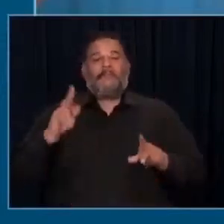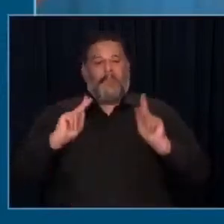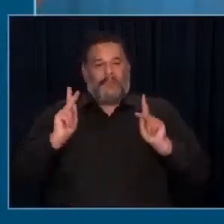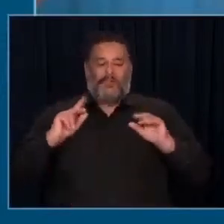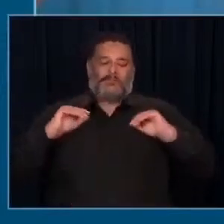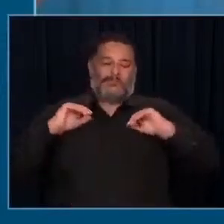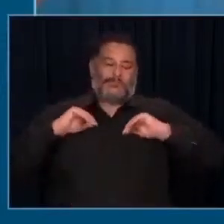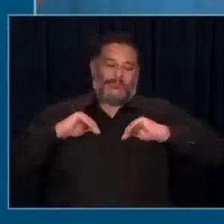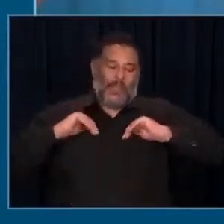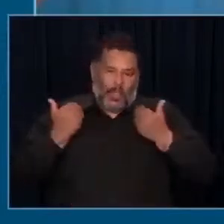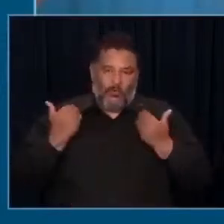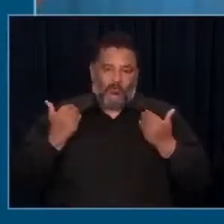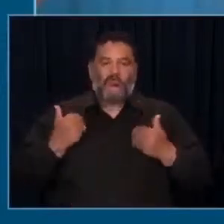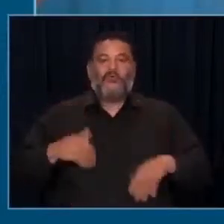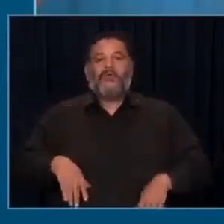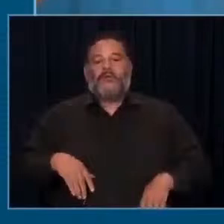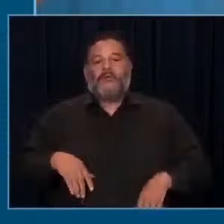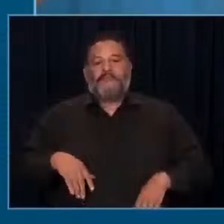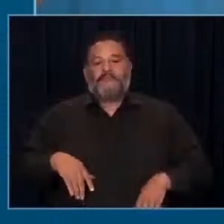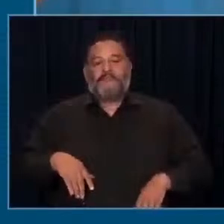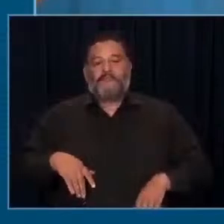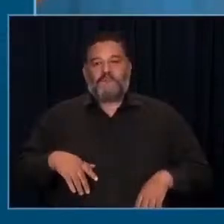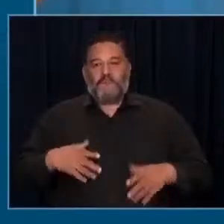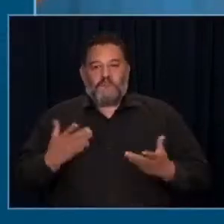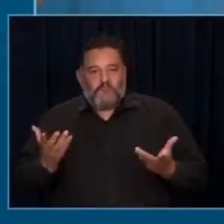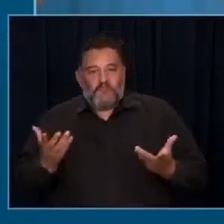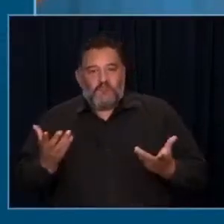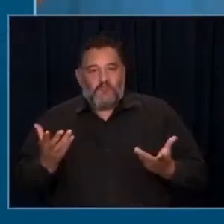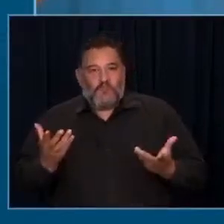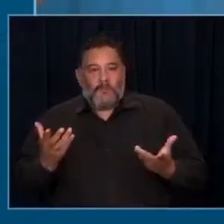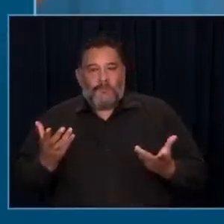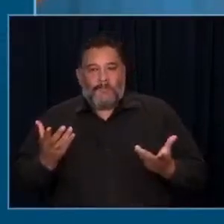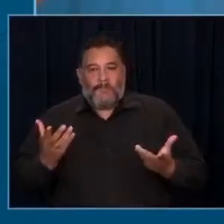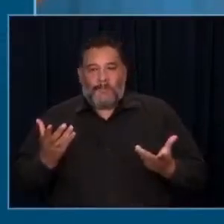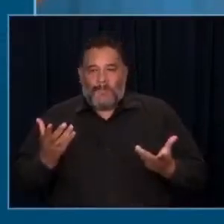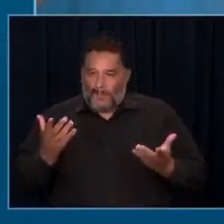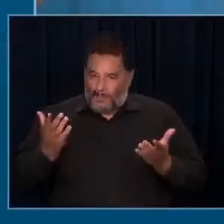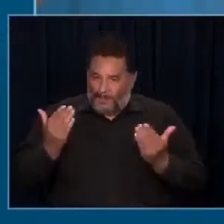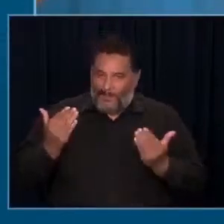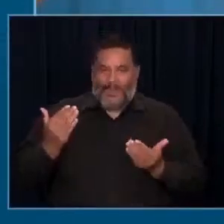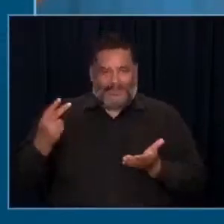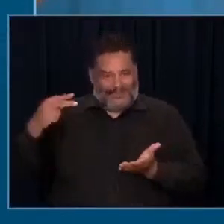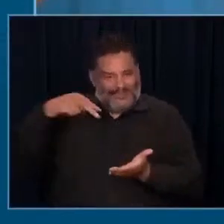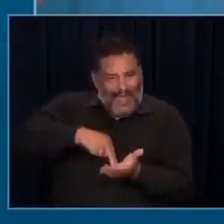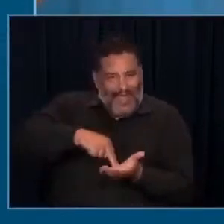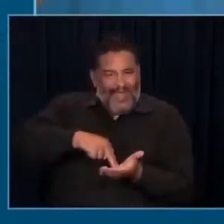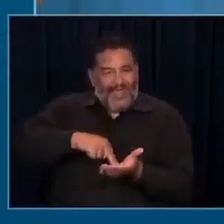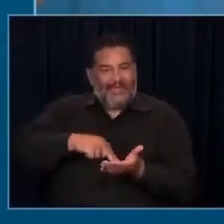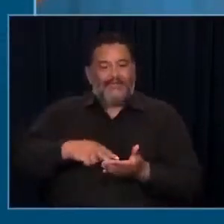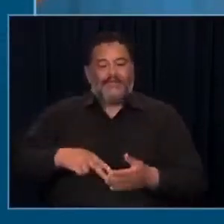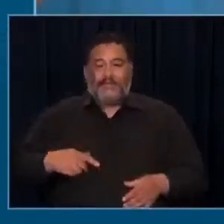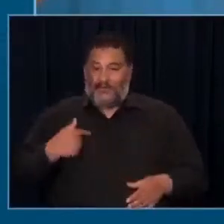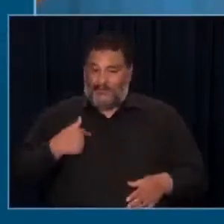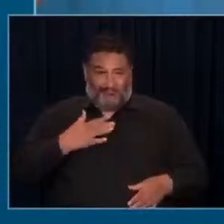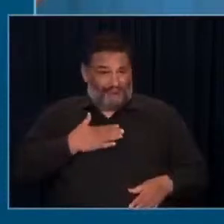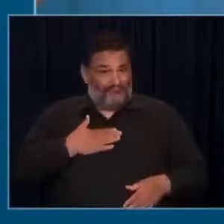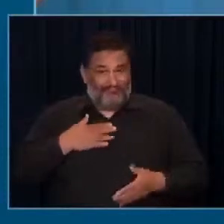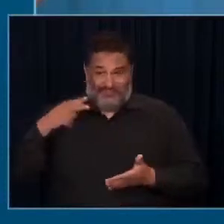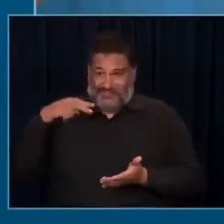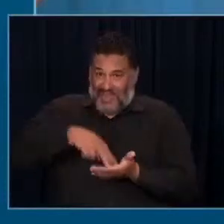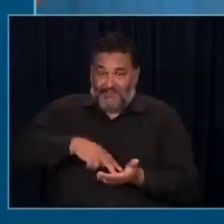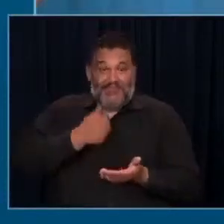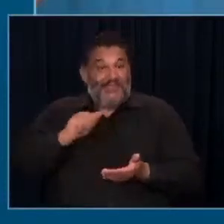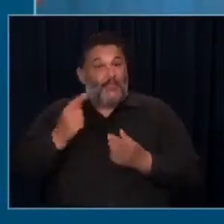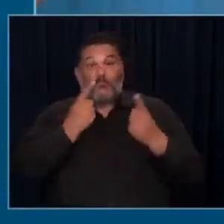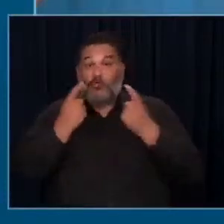tired of not having or having somebody take a stance. I'm willing to take a stance, and any questions that are there, you're